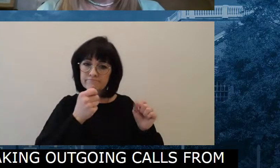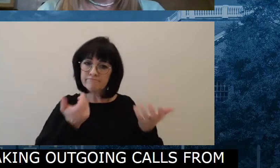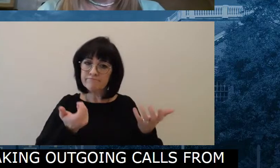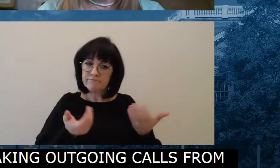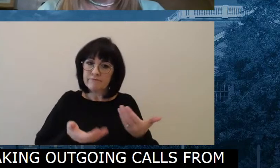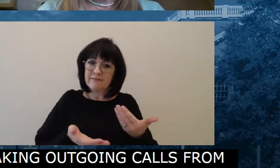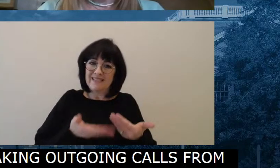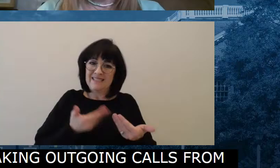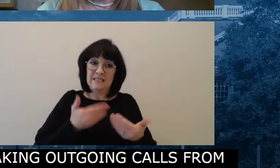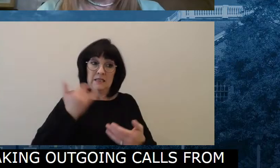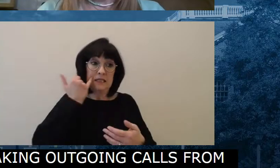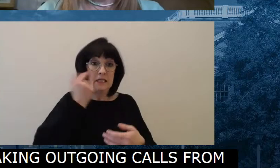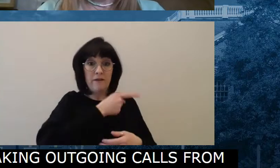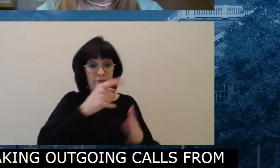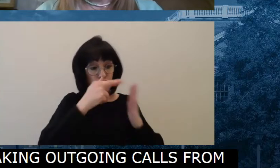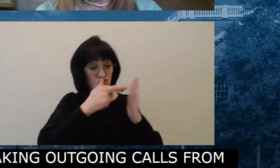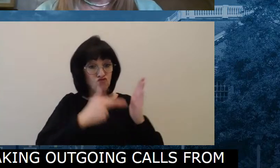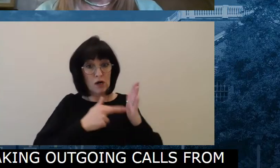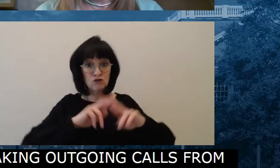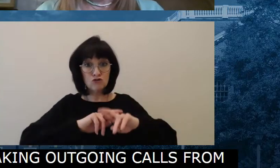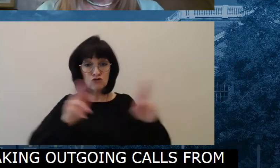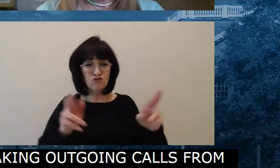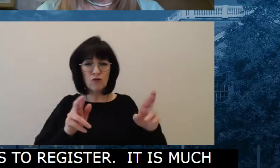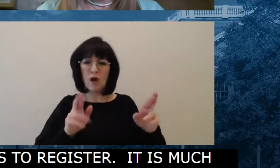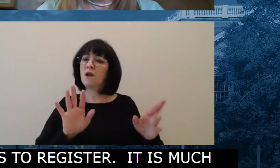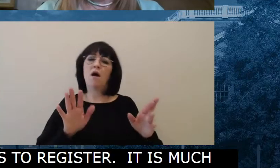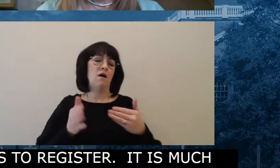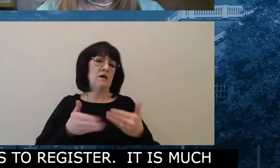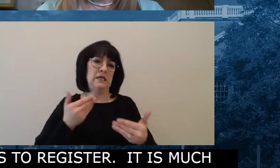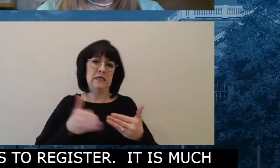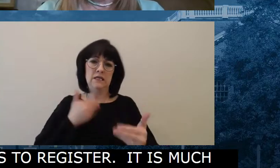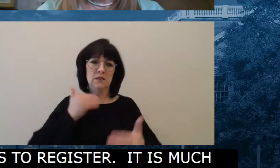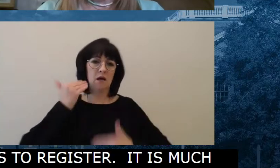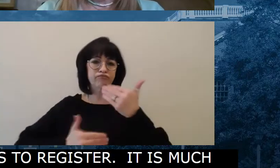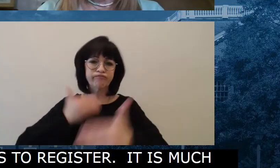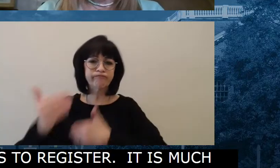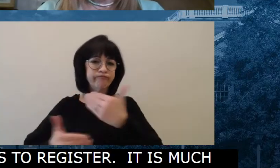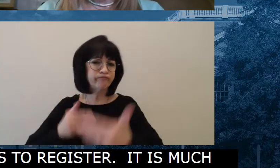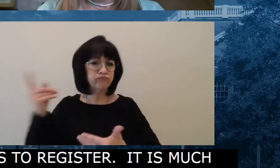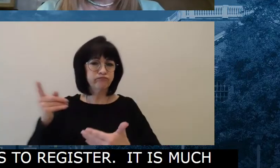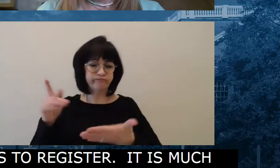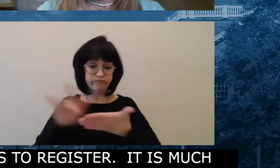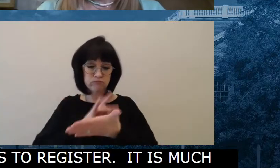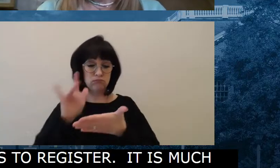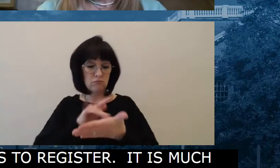have pre-registration and appointments that are made off of lists like that.